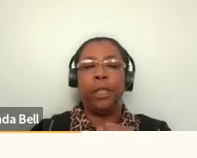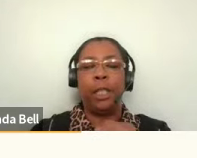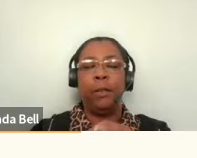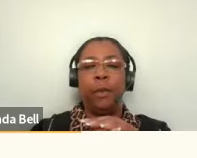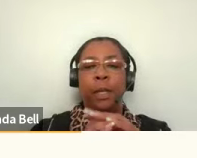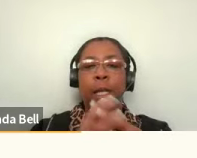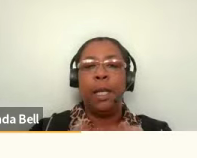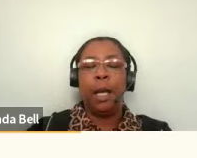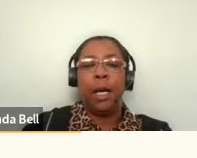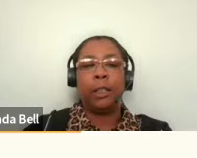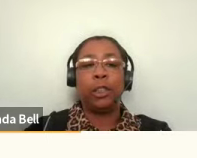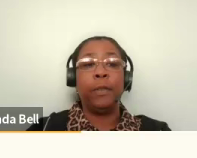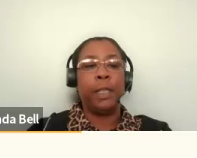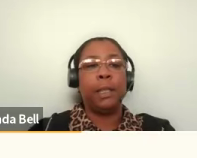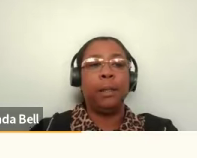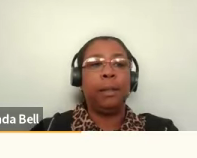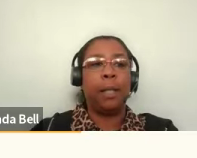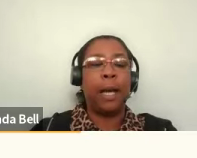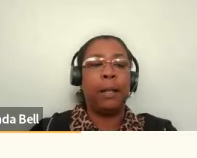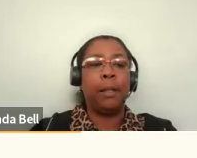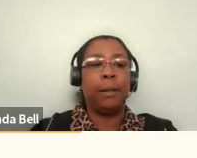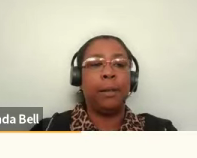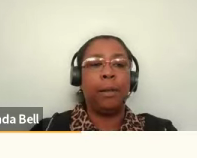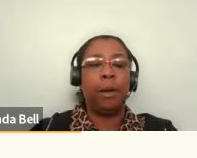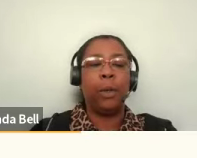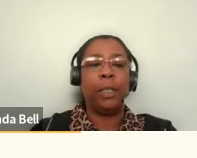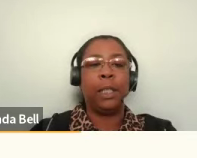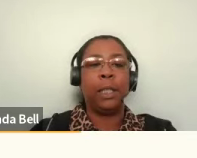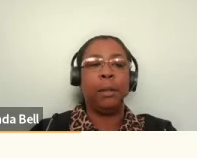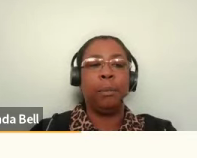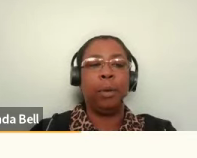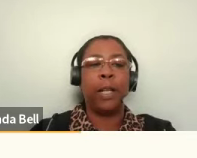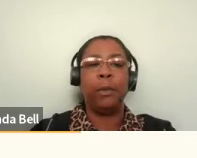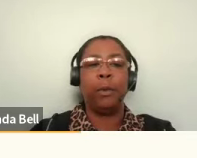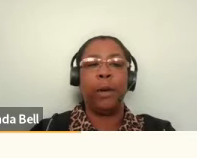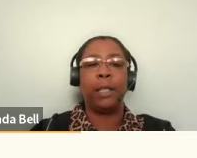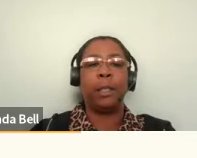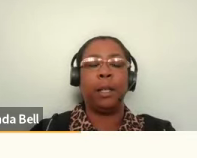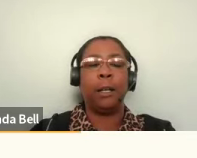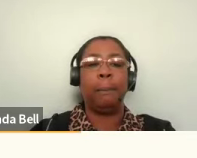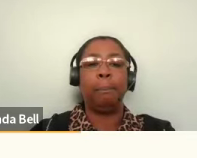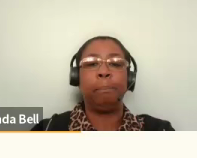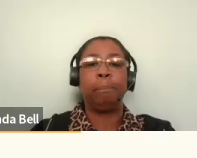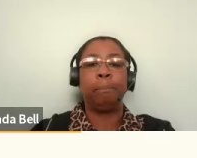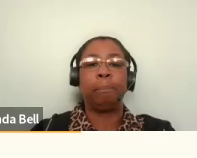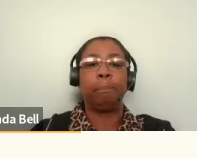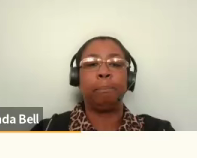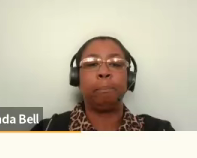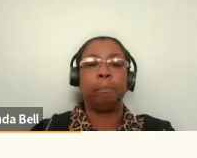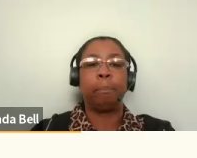people can receive services that OAC provided through the grants.